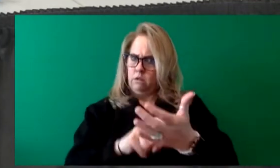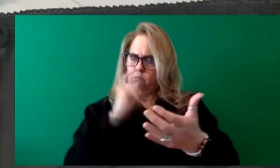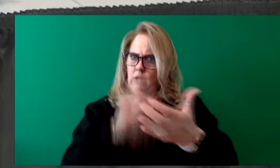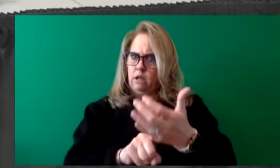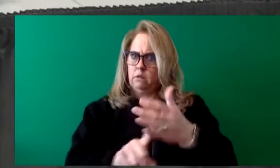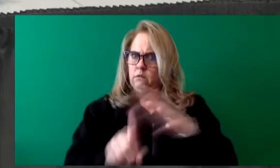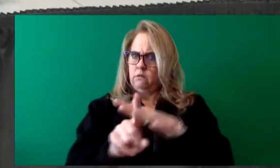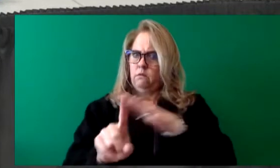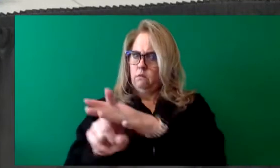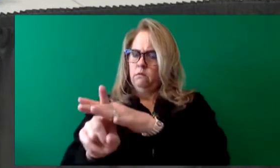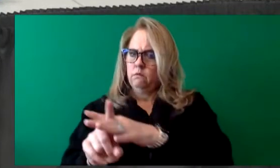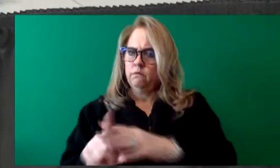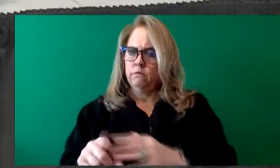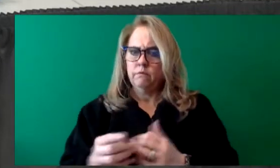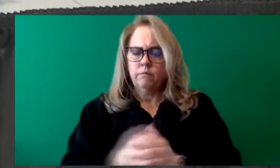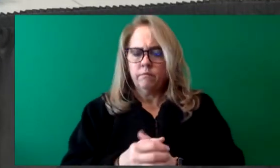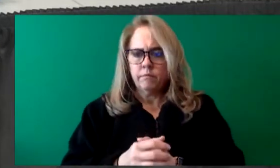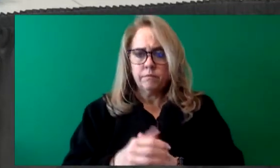comment?